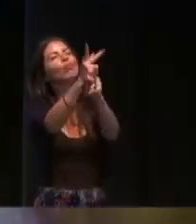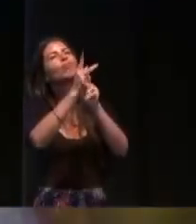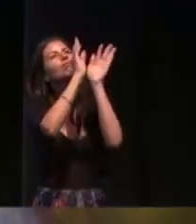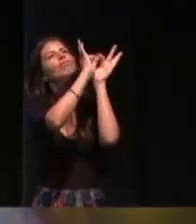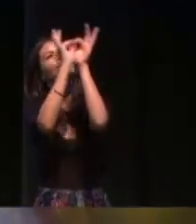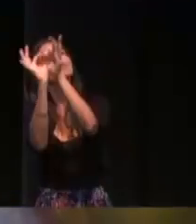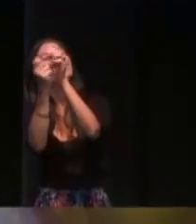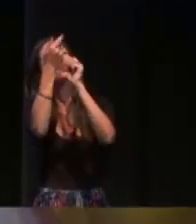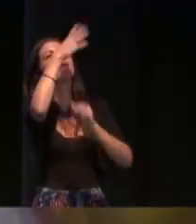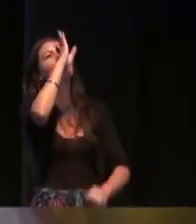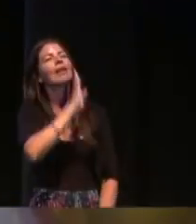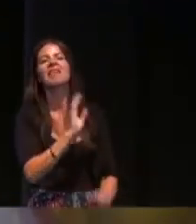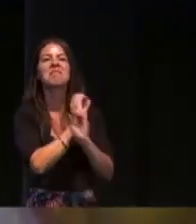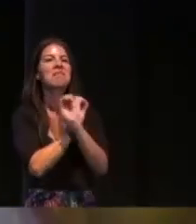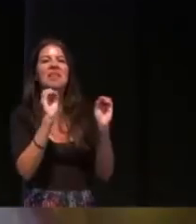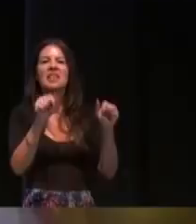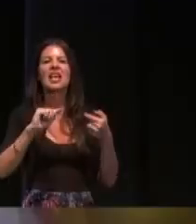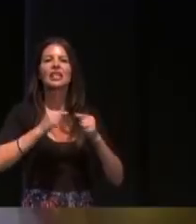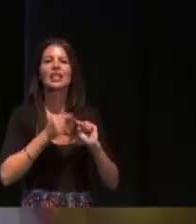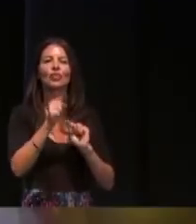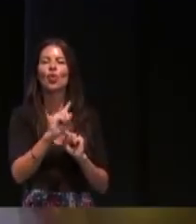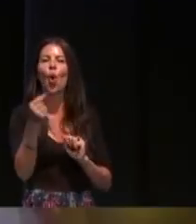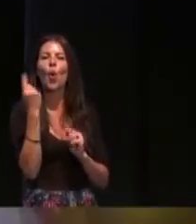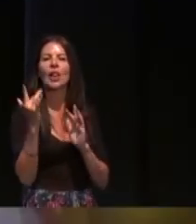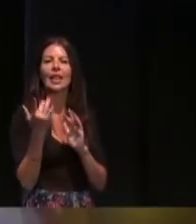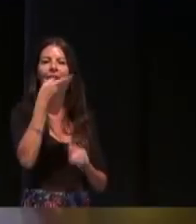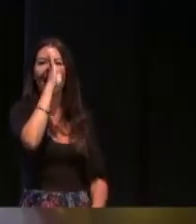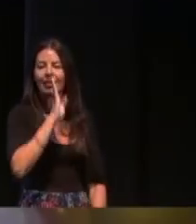presence. Nothing can touch you save God.